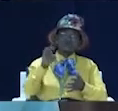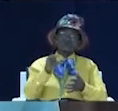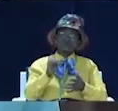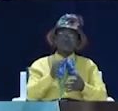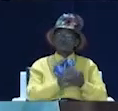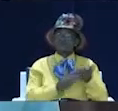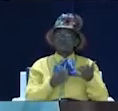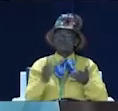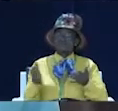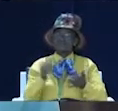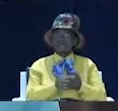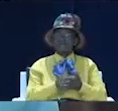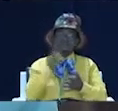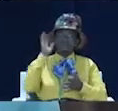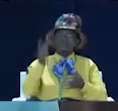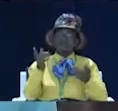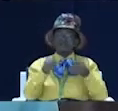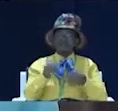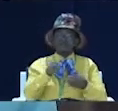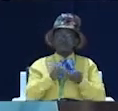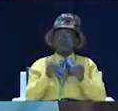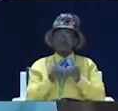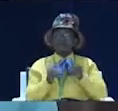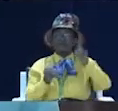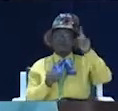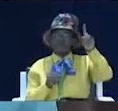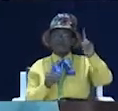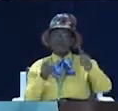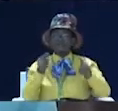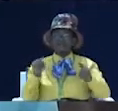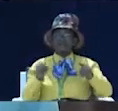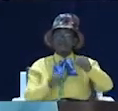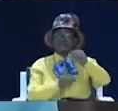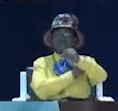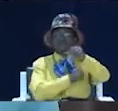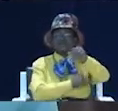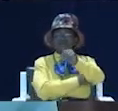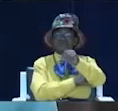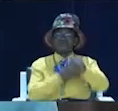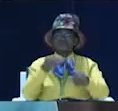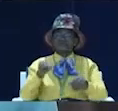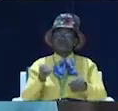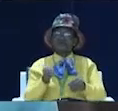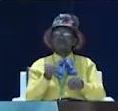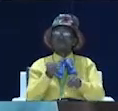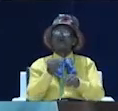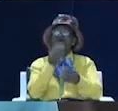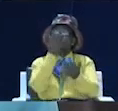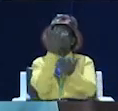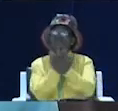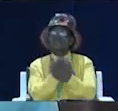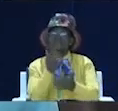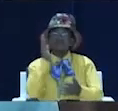Number one, the foundations of prison will begin to shake.